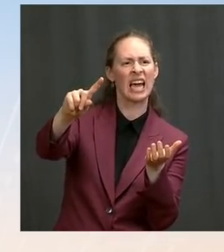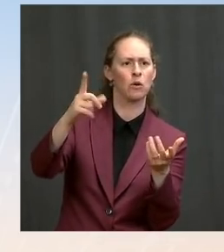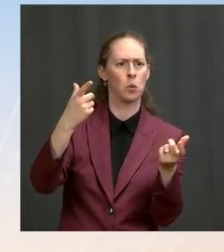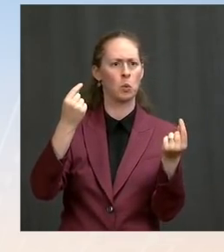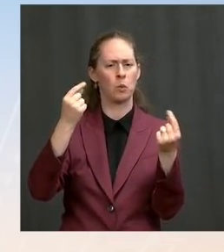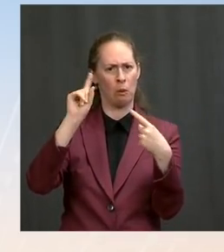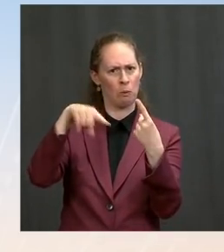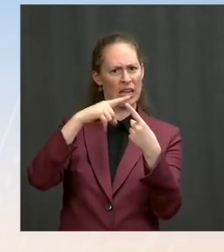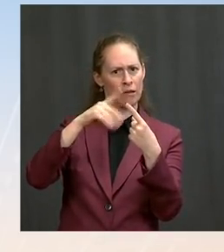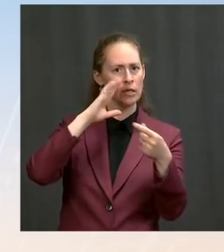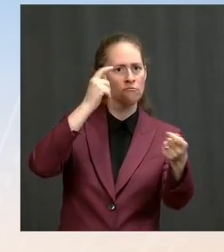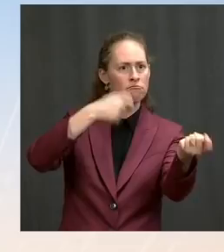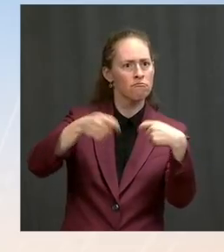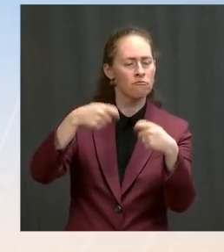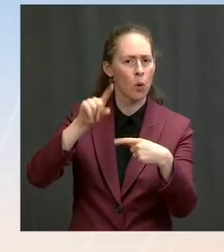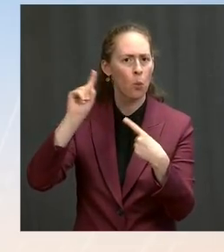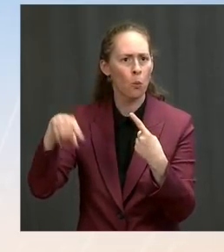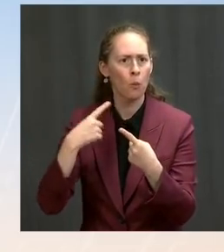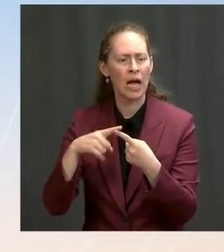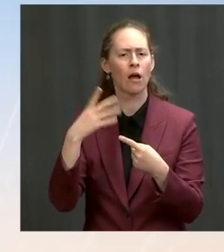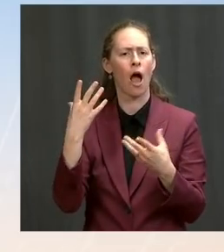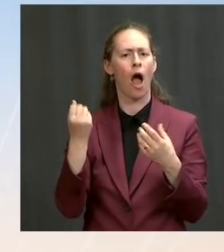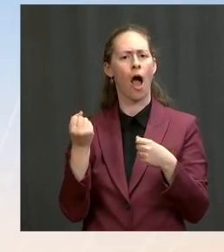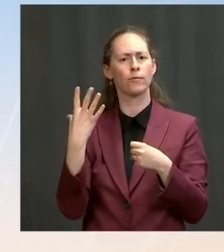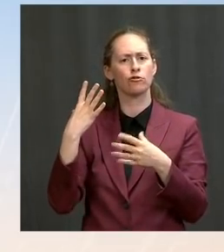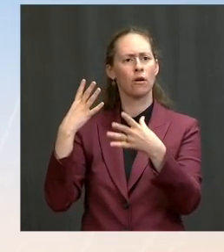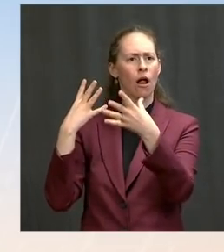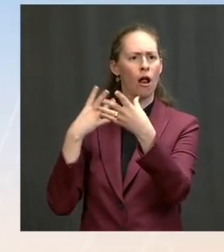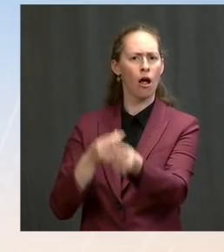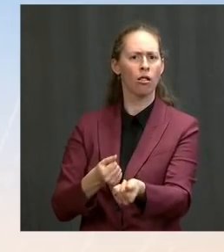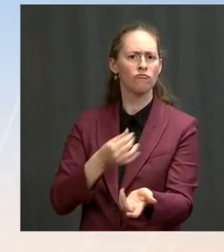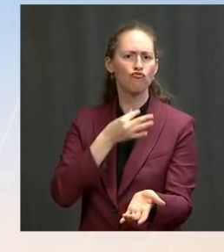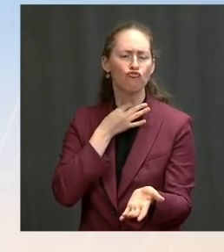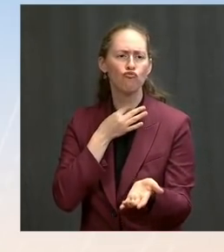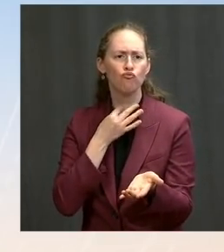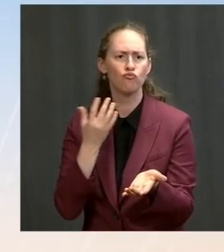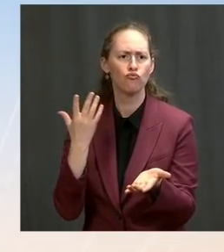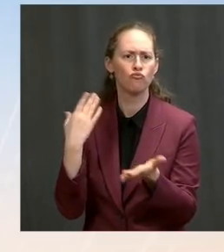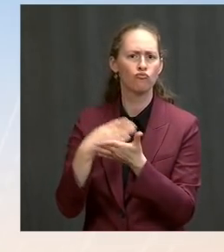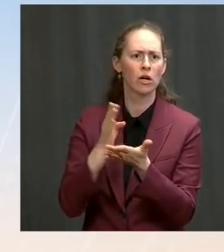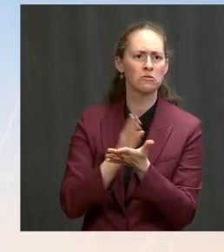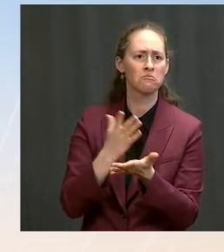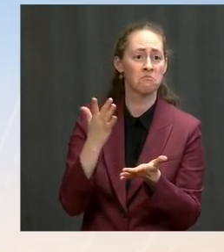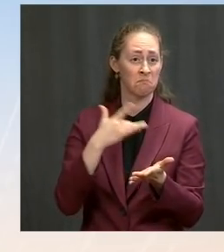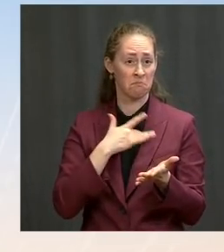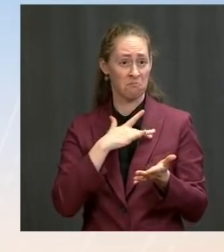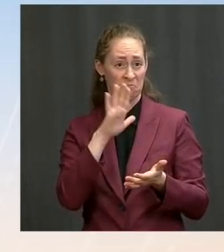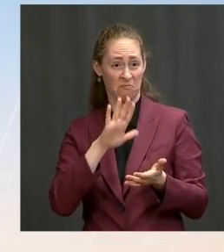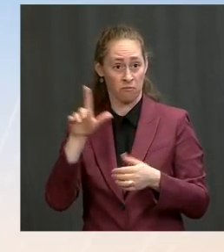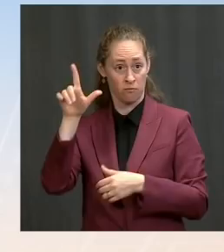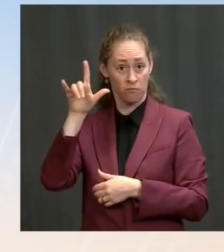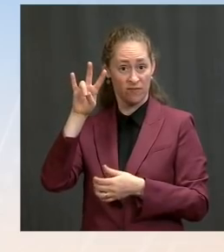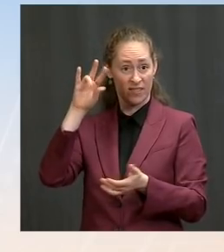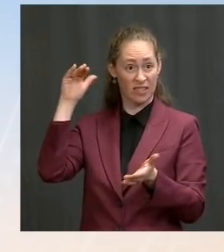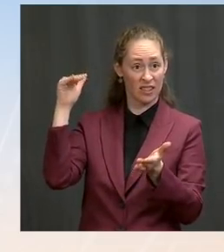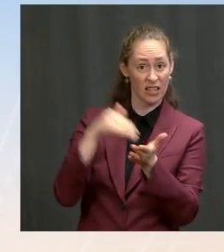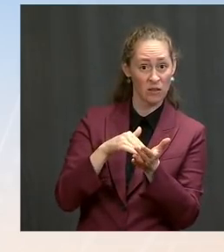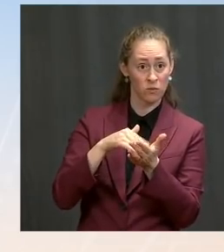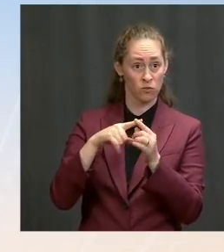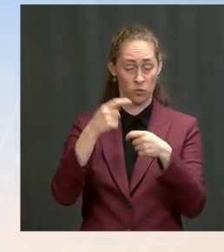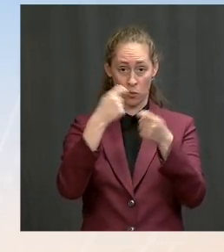on the issue of cost, how are you looking at cost? We're told that it would cost on average $27,000 to replace a lead service line